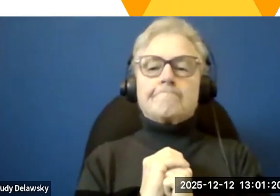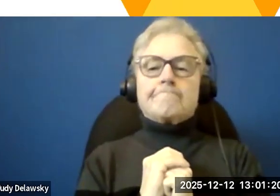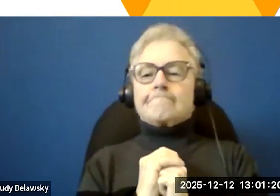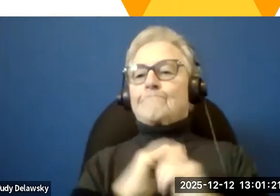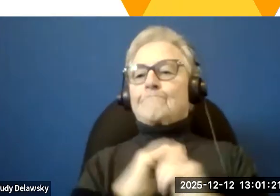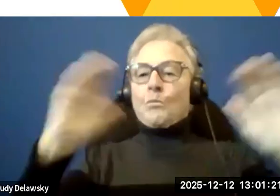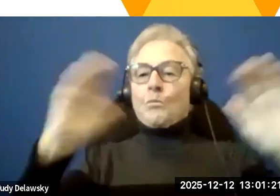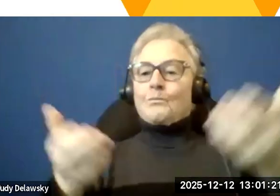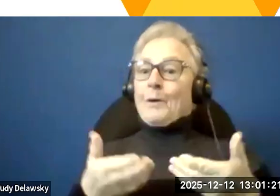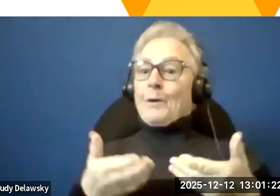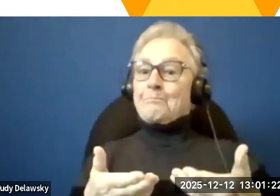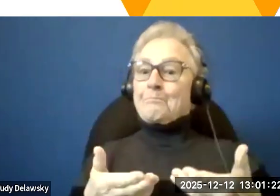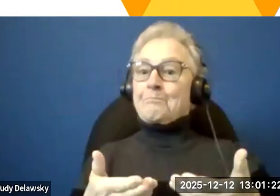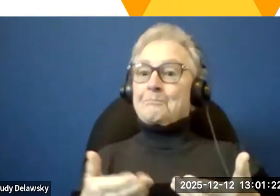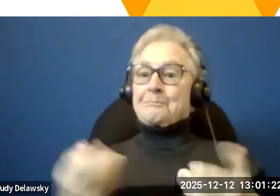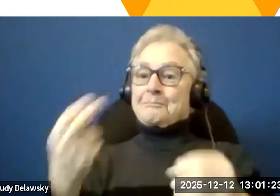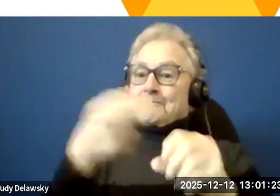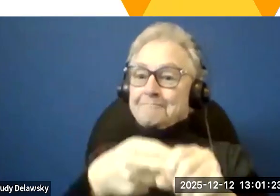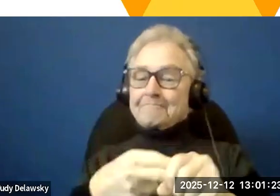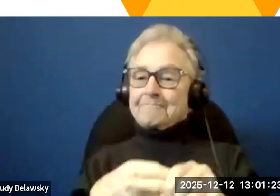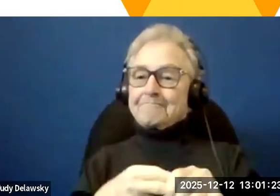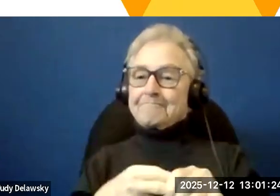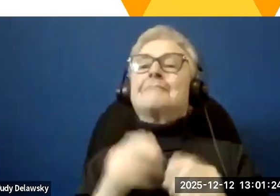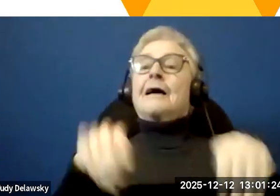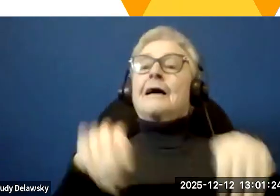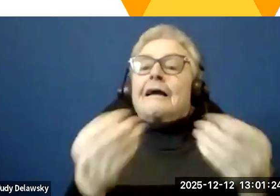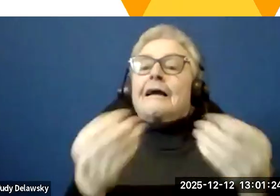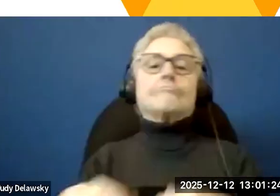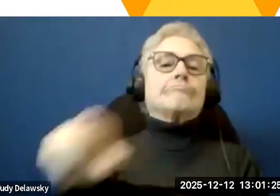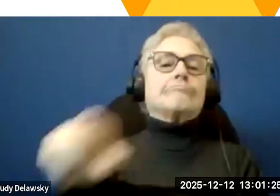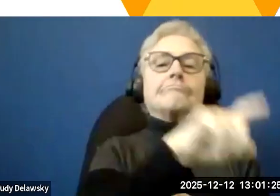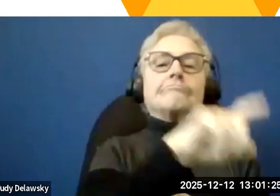Welcome, folks. We'll just give everyone a few minutes to join.